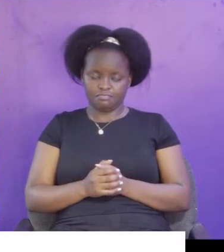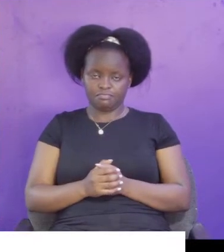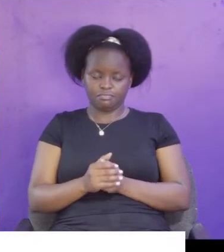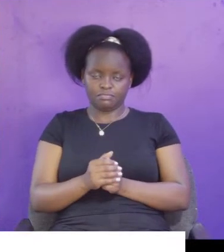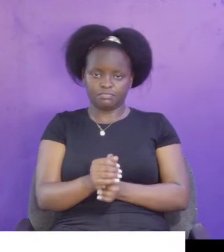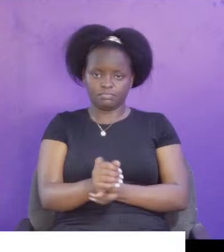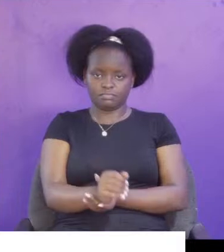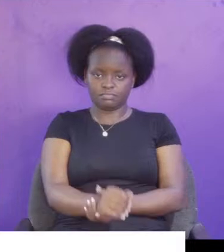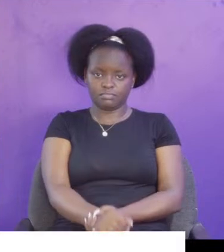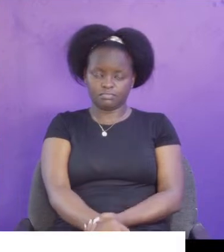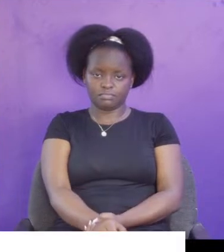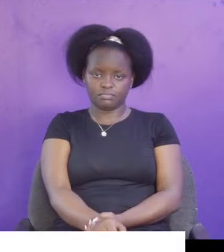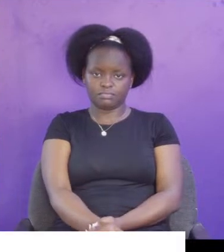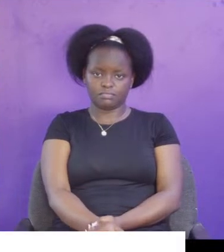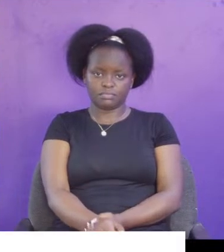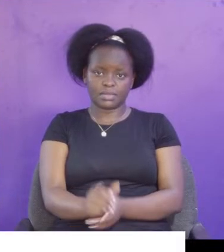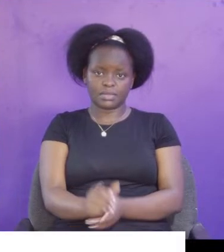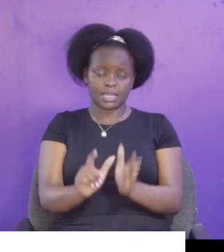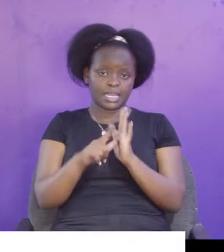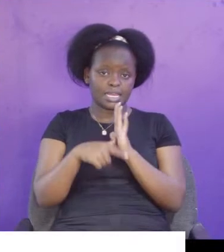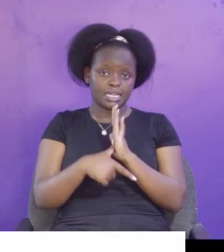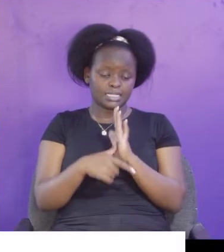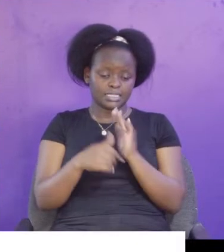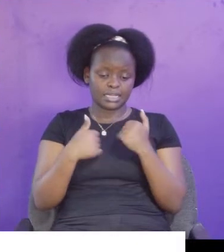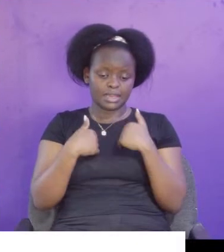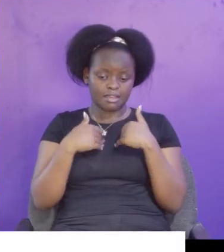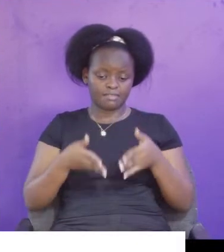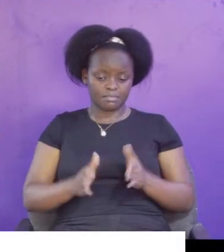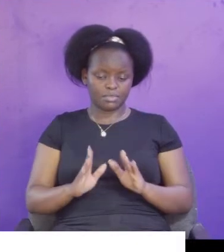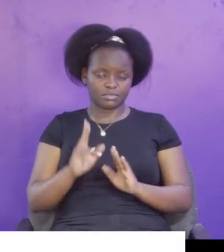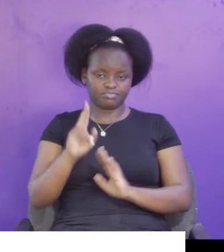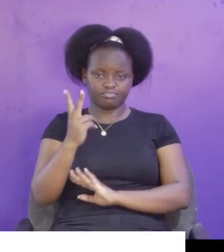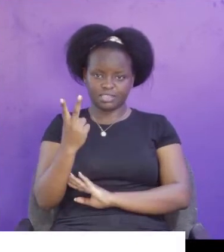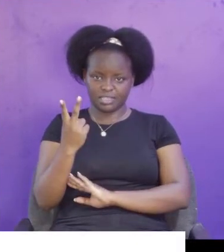Later, we had the second child, Rosemary,